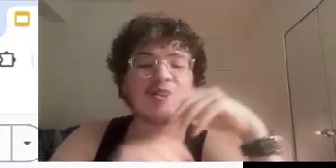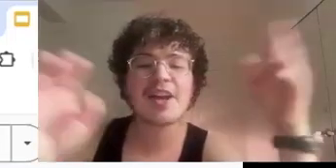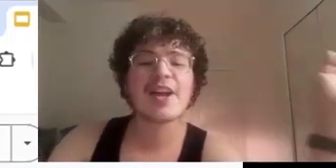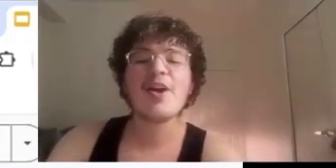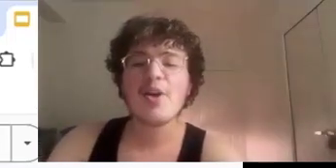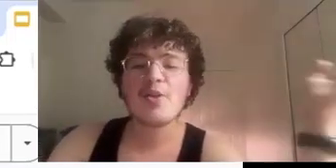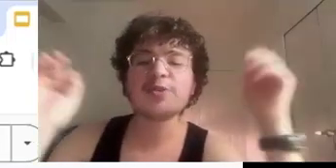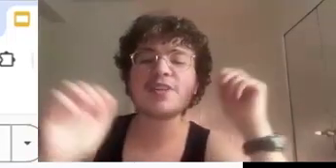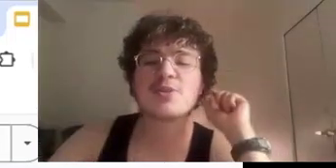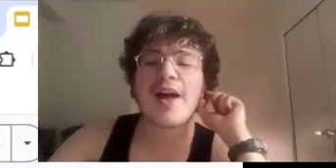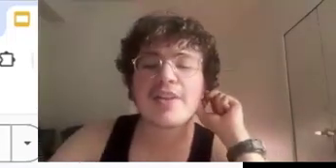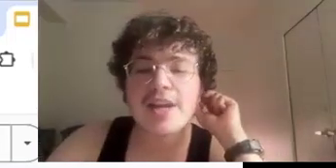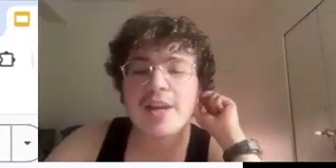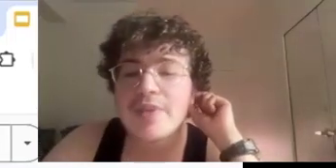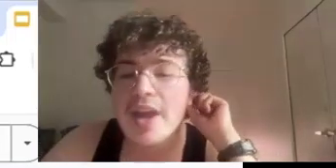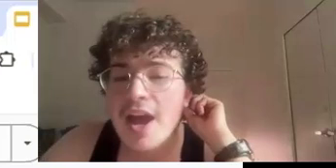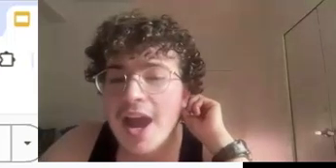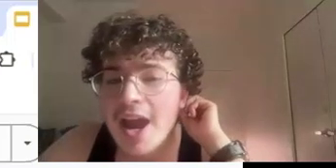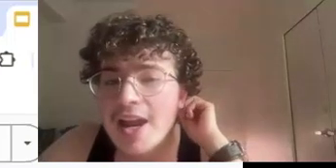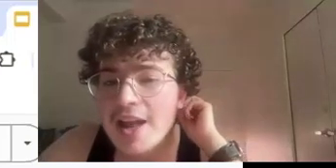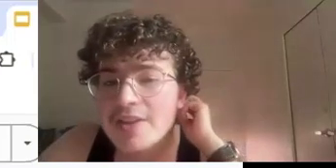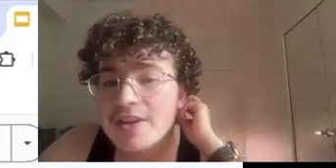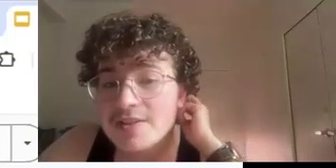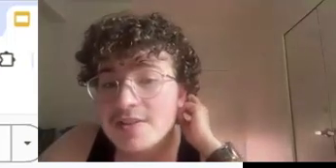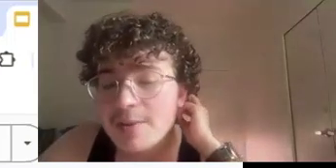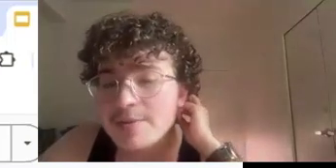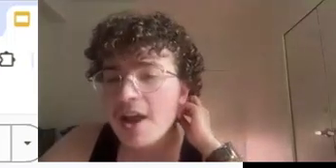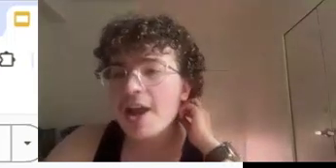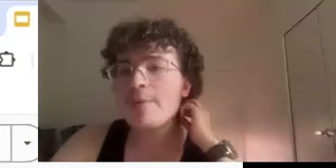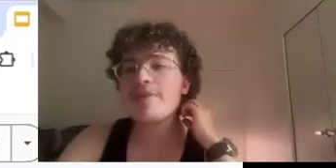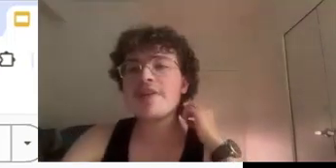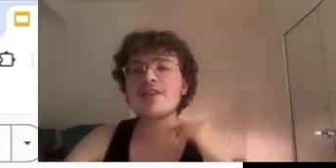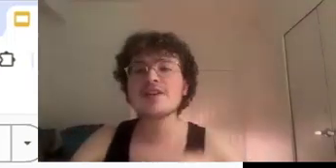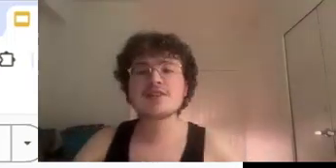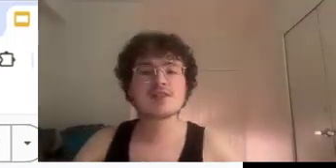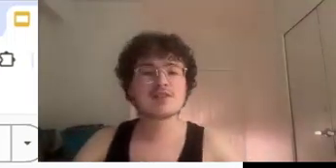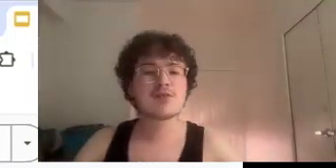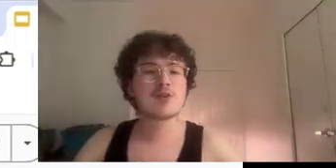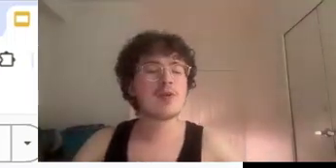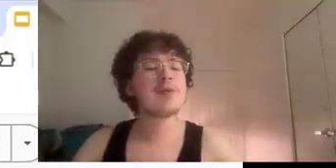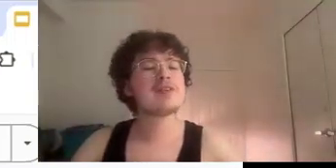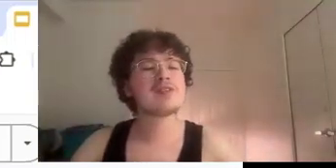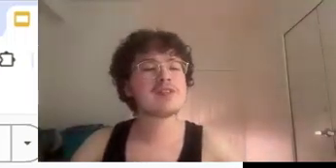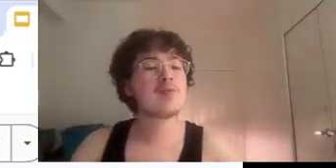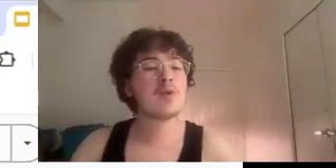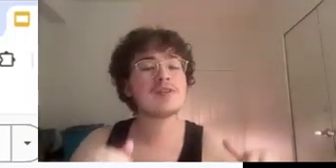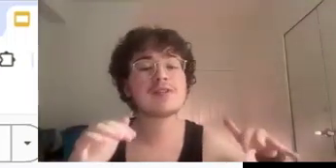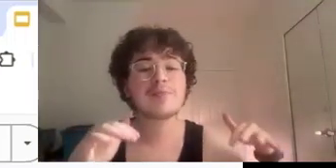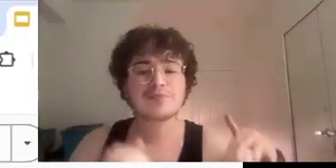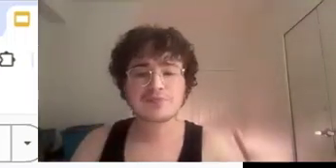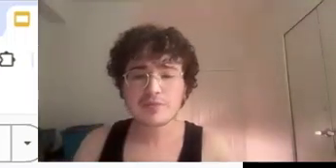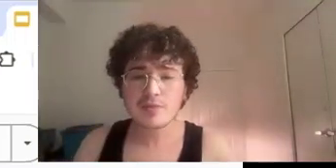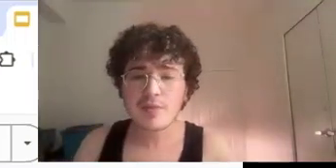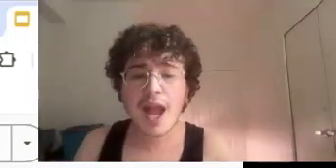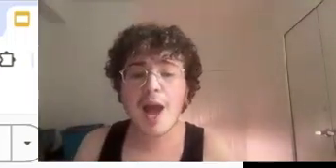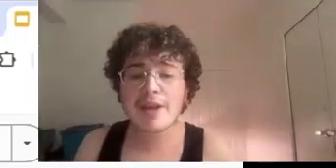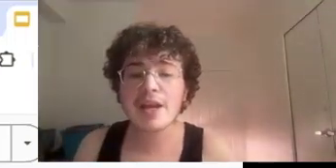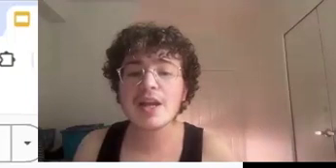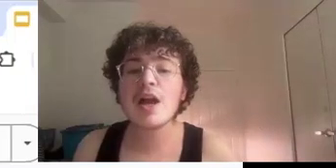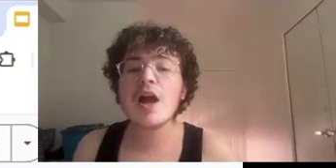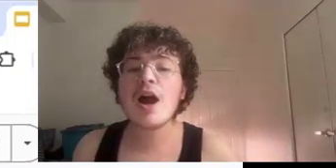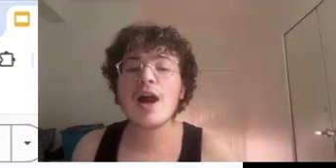laws. There was only one systematic data collection effort that